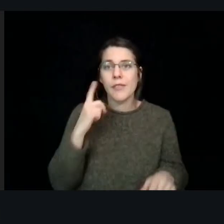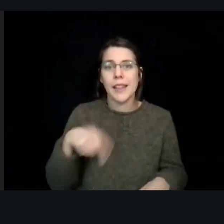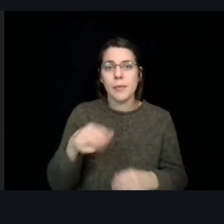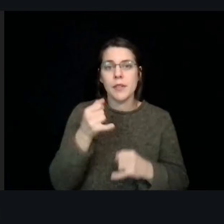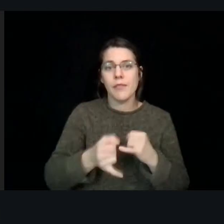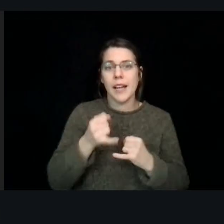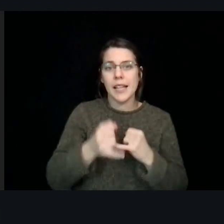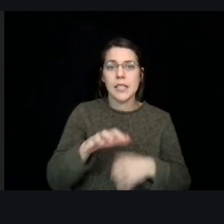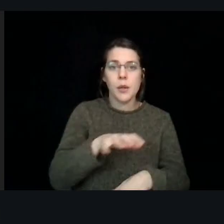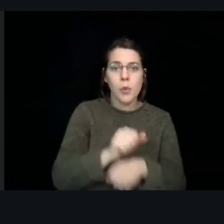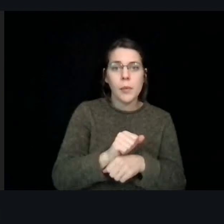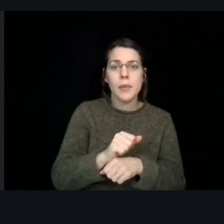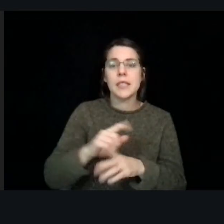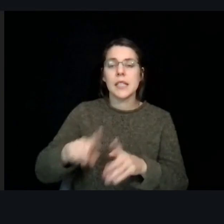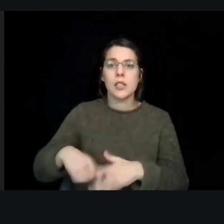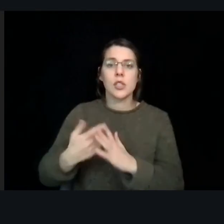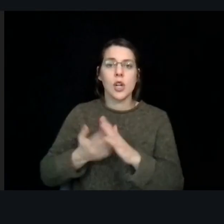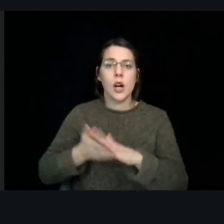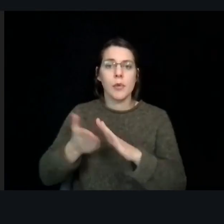commission.